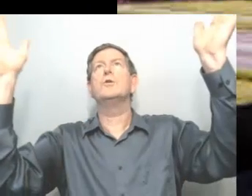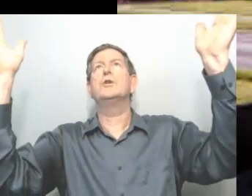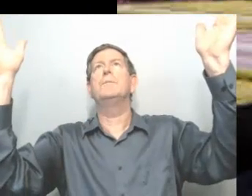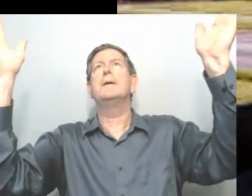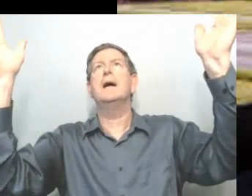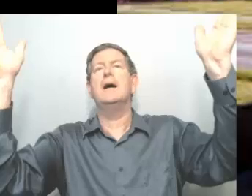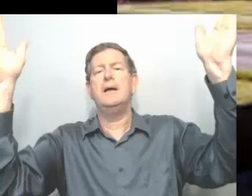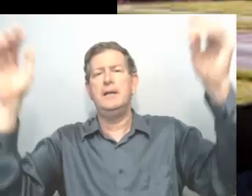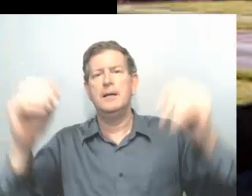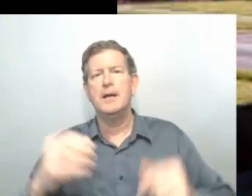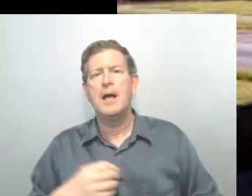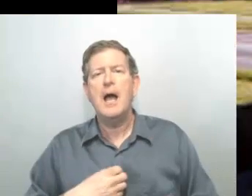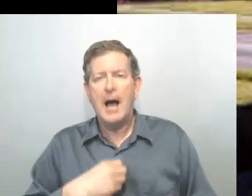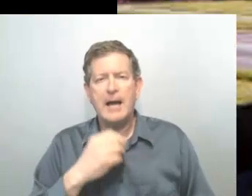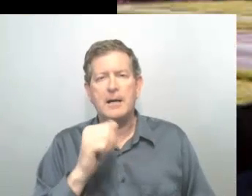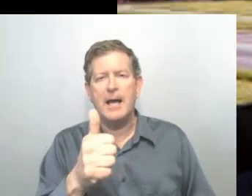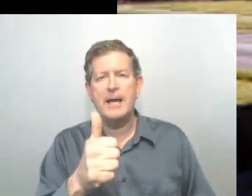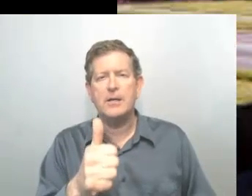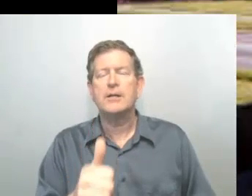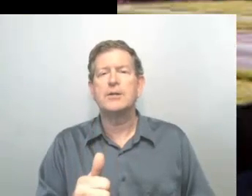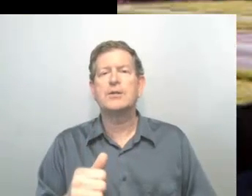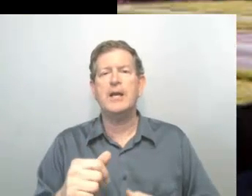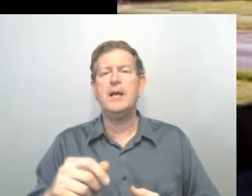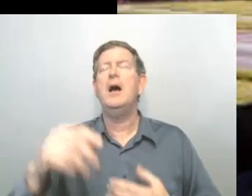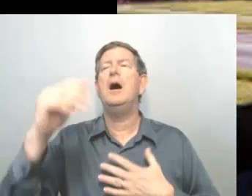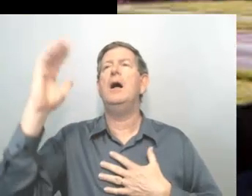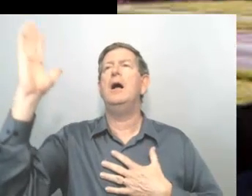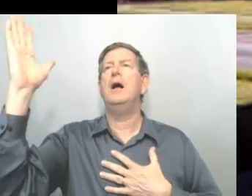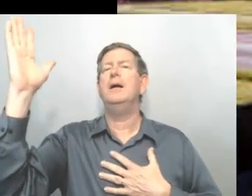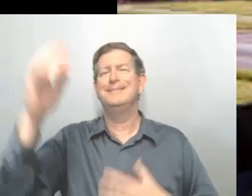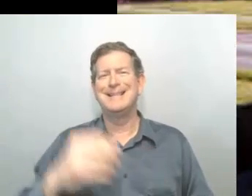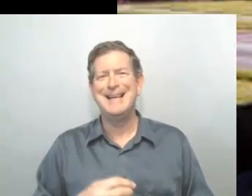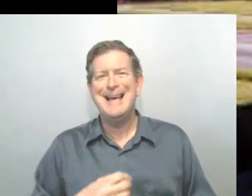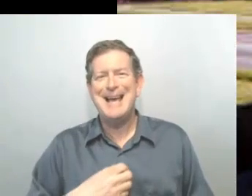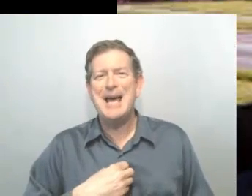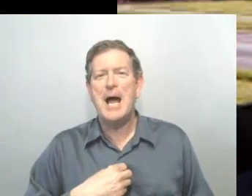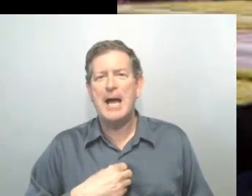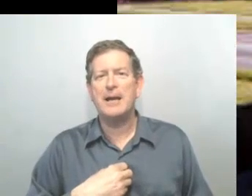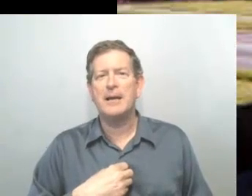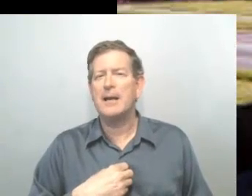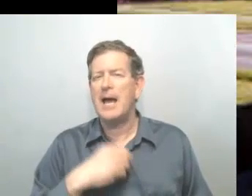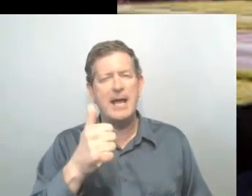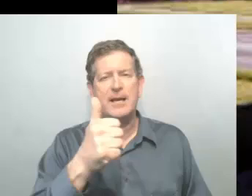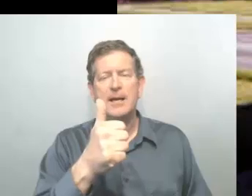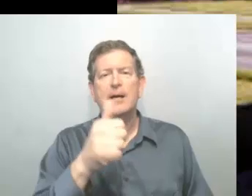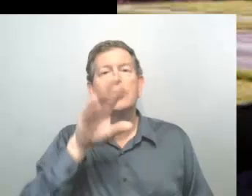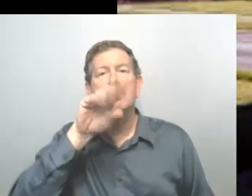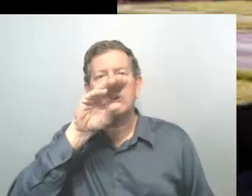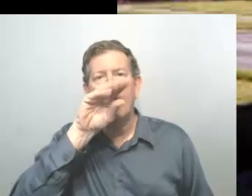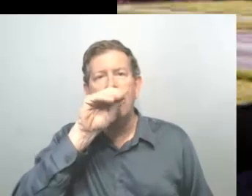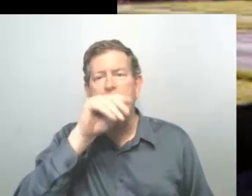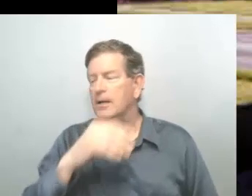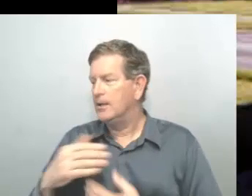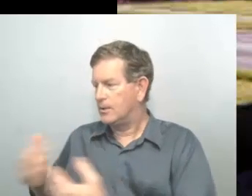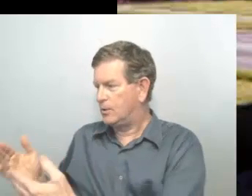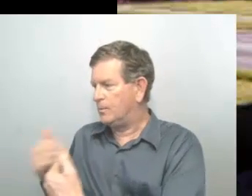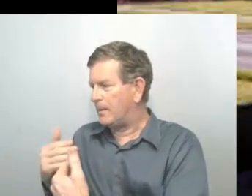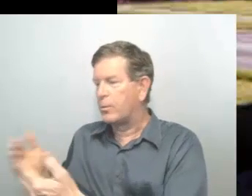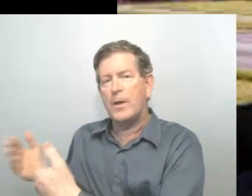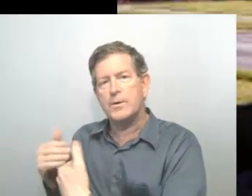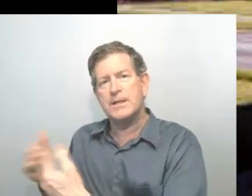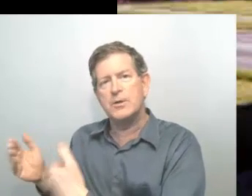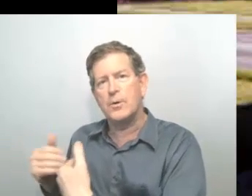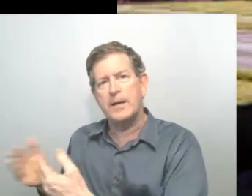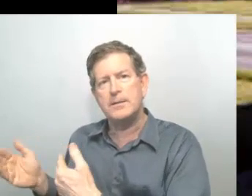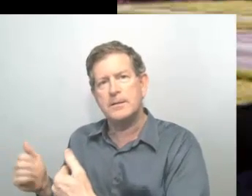to worship God. I like to sing, oh, and I like to talk to